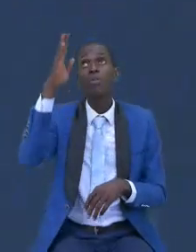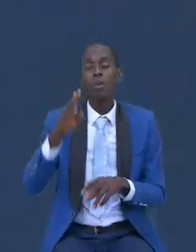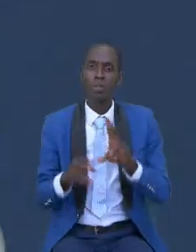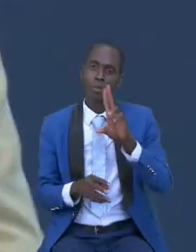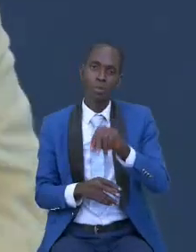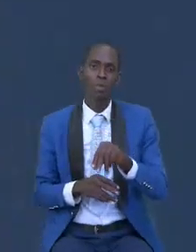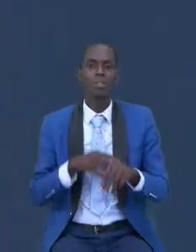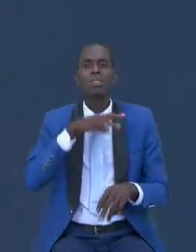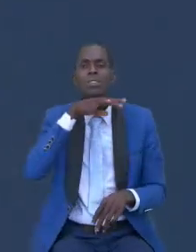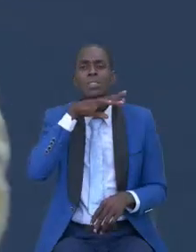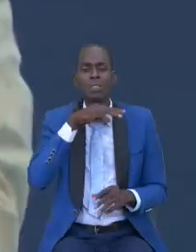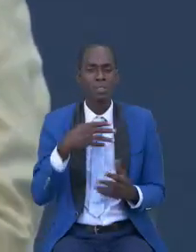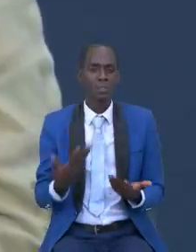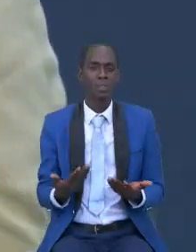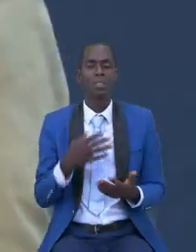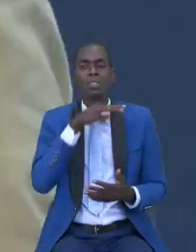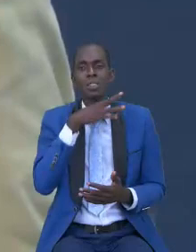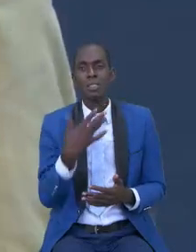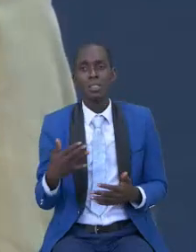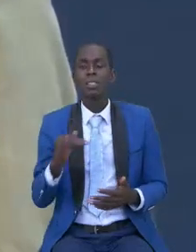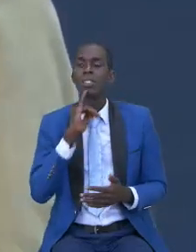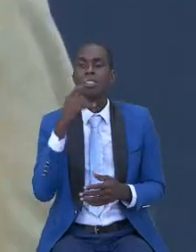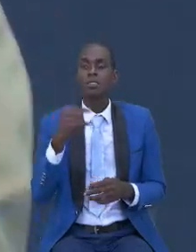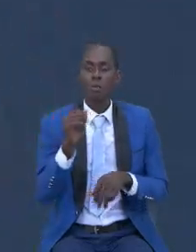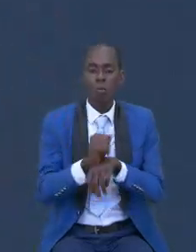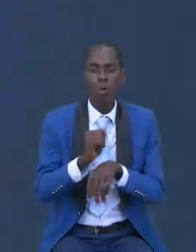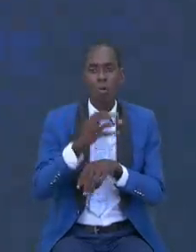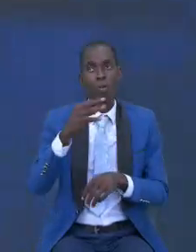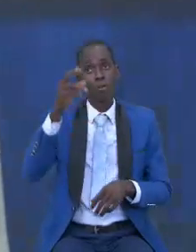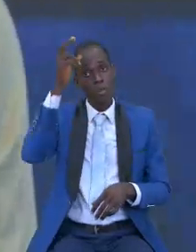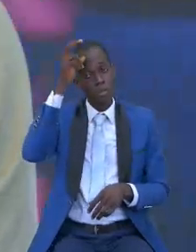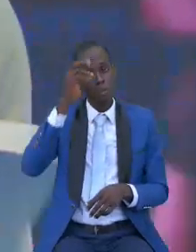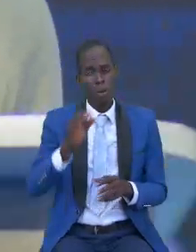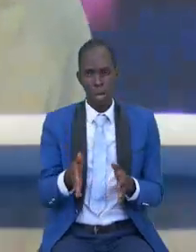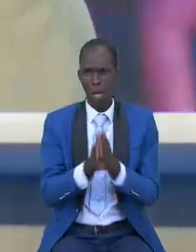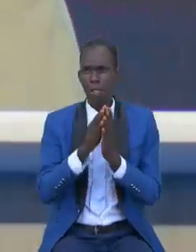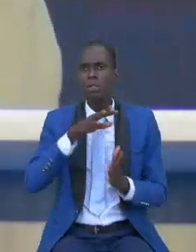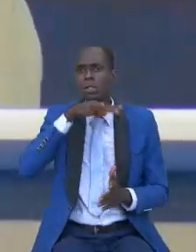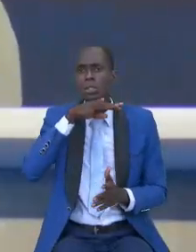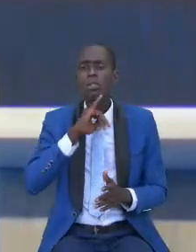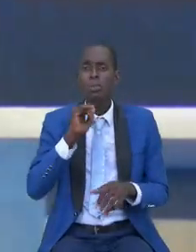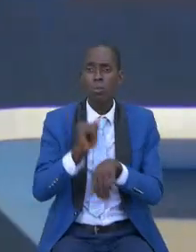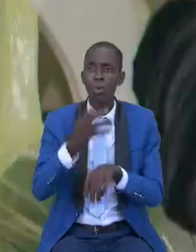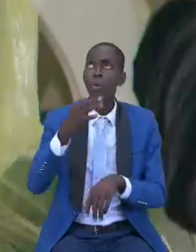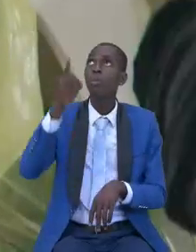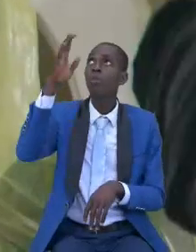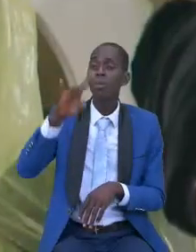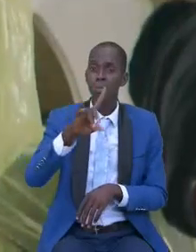Defilement is the work of the devil. Or is defilement the work of God?